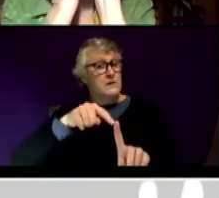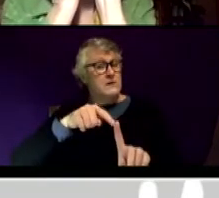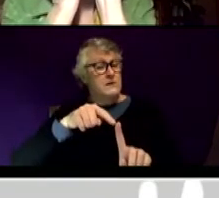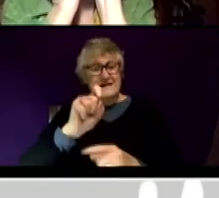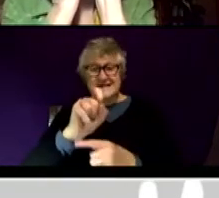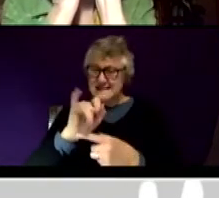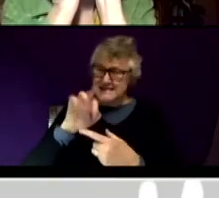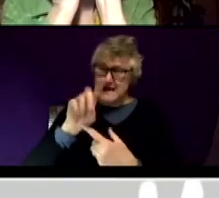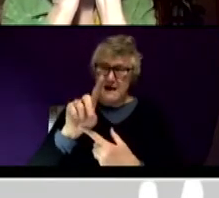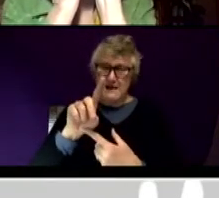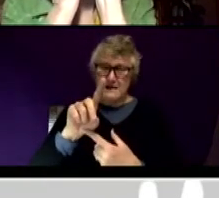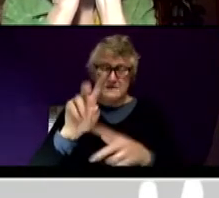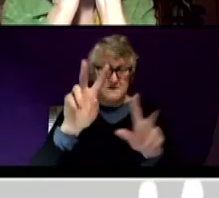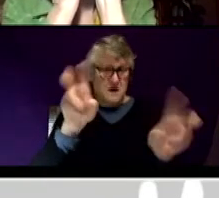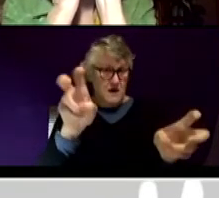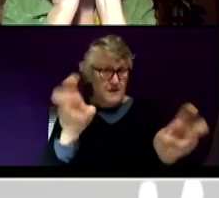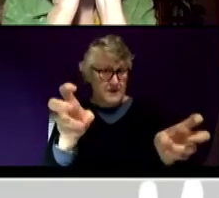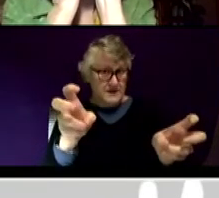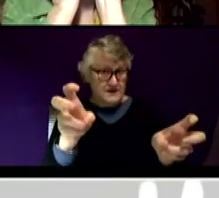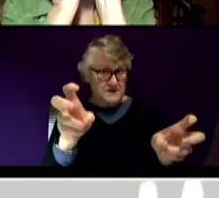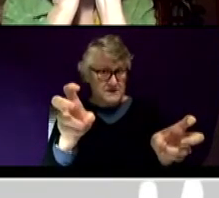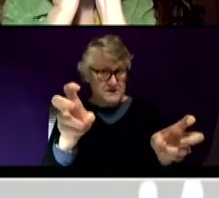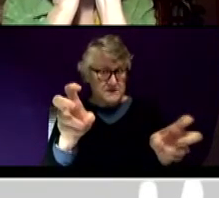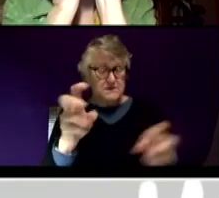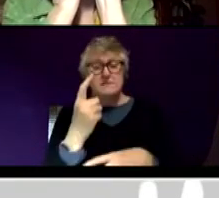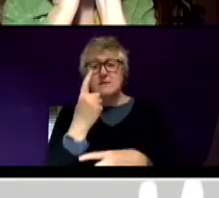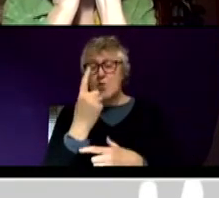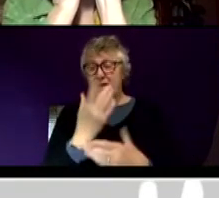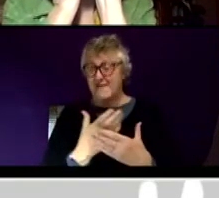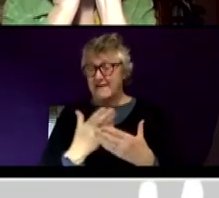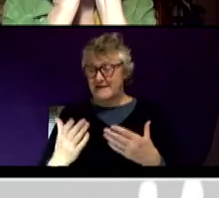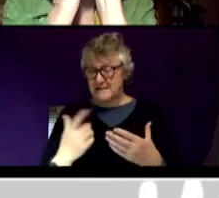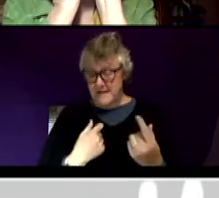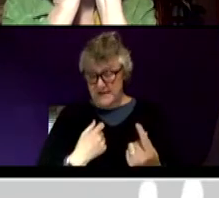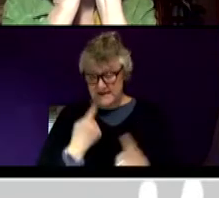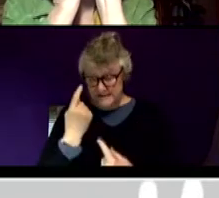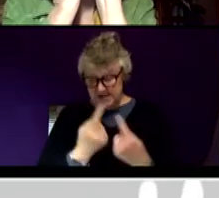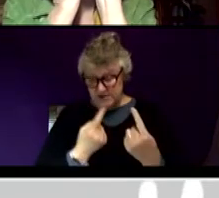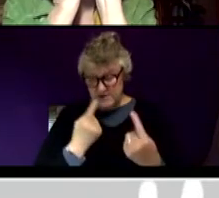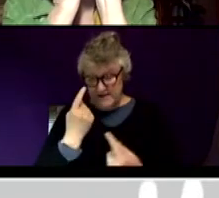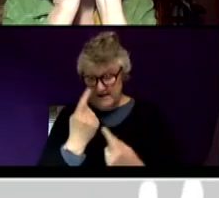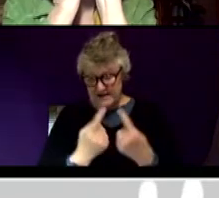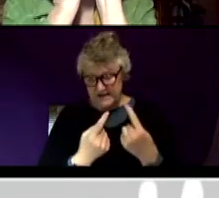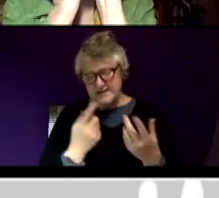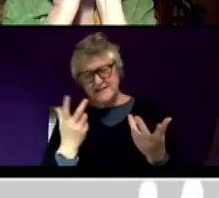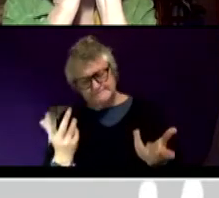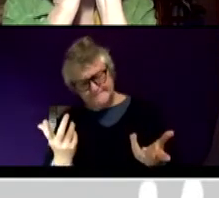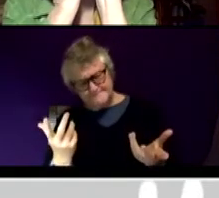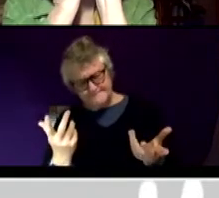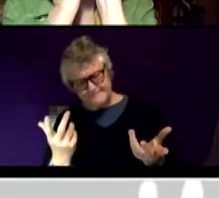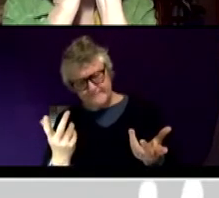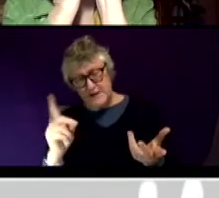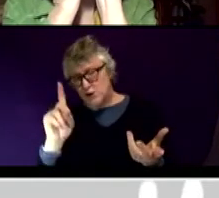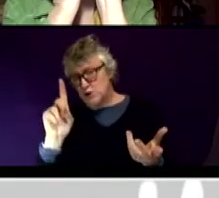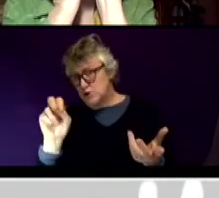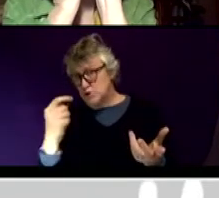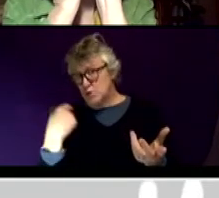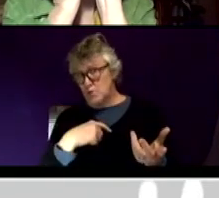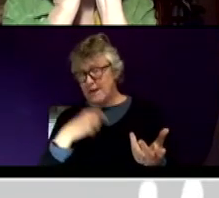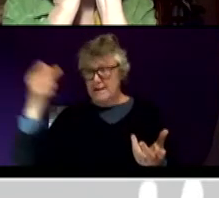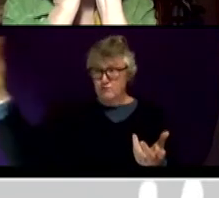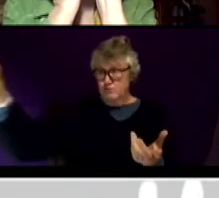one of the things I'm considering is, do we bring in our legislative